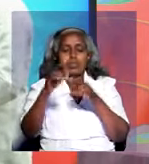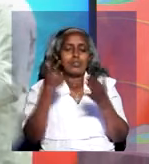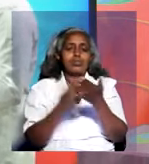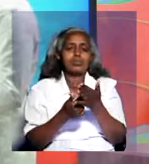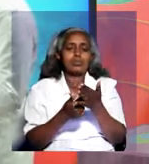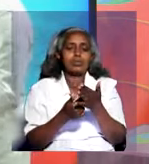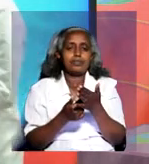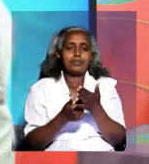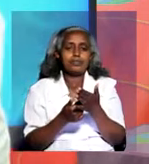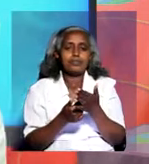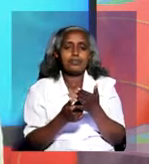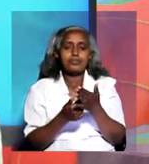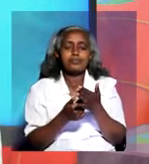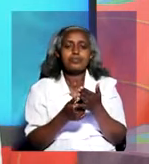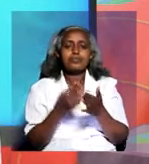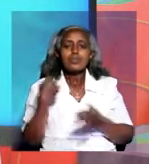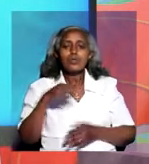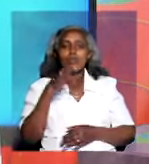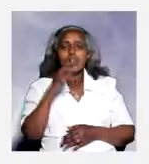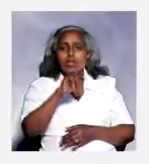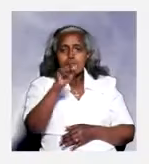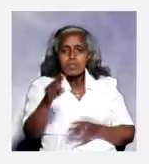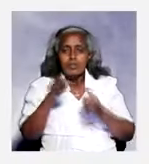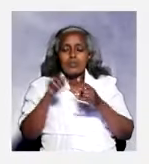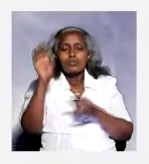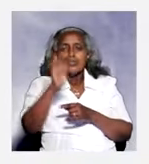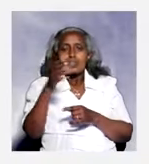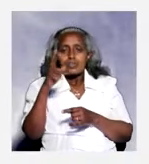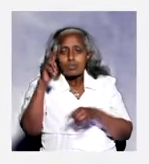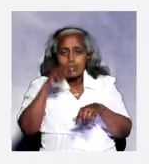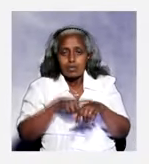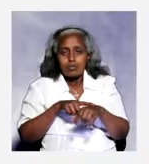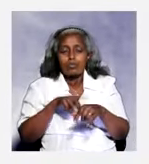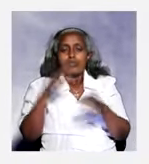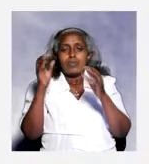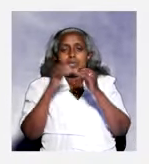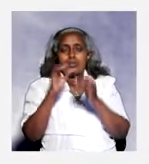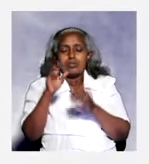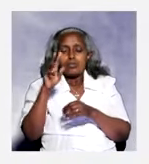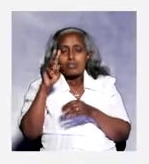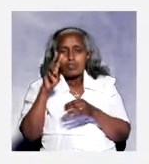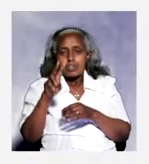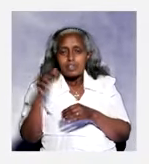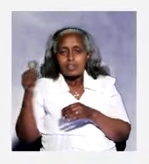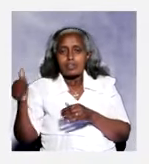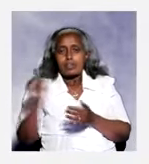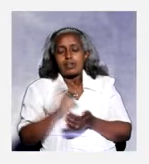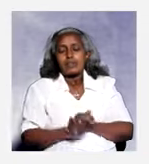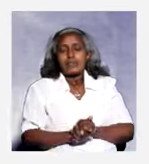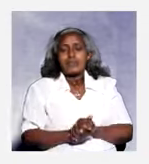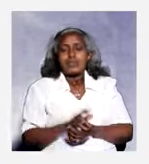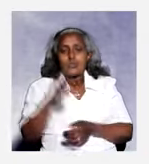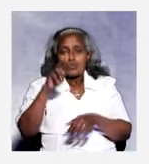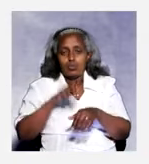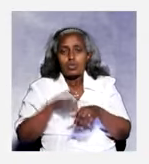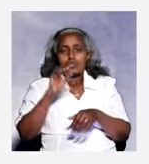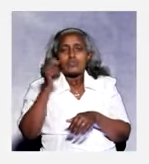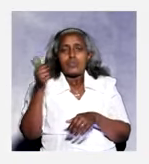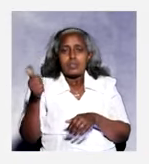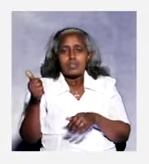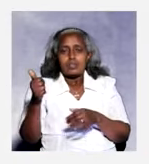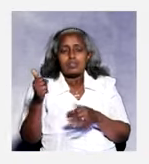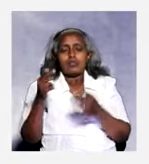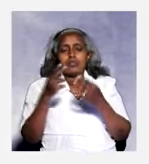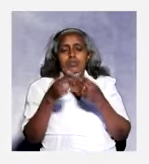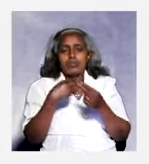here we are asked to find twice of magnitude of vector a, twice of a, so you